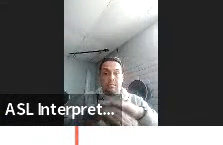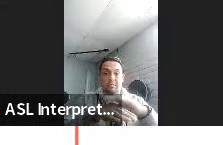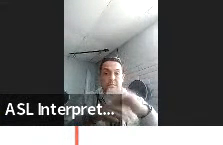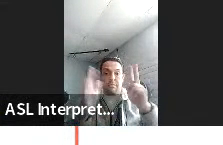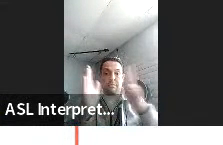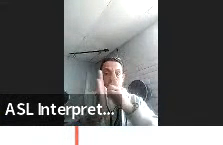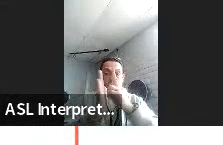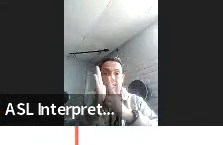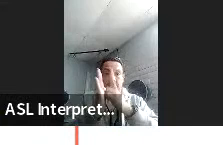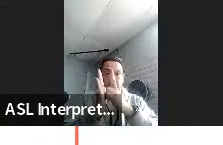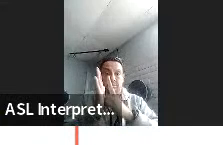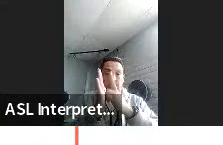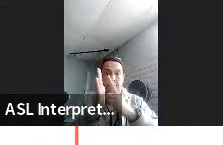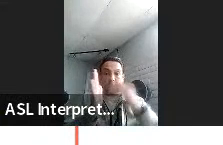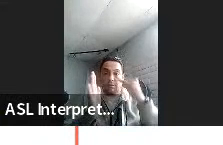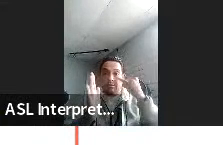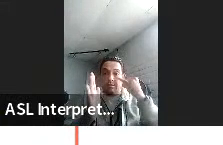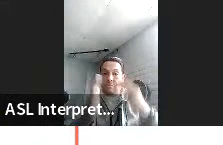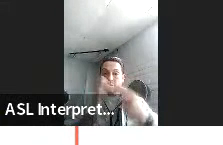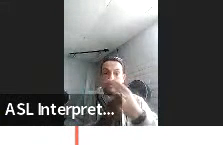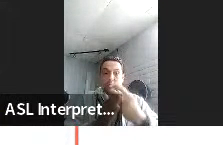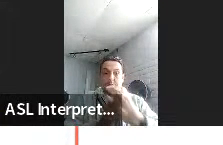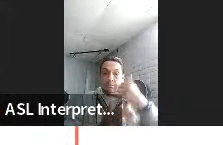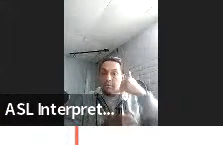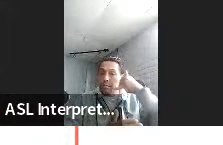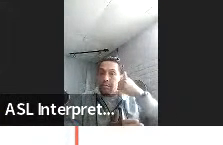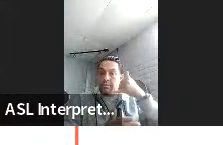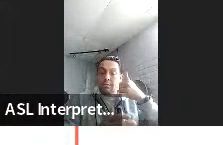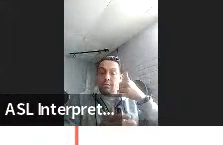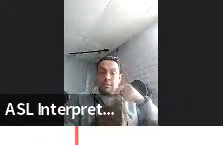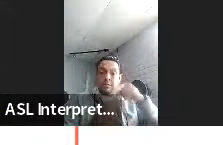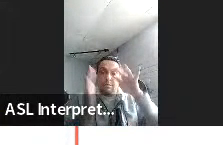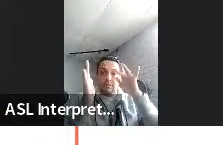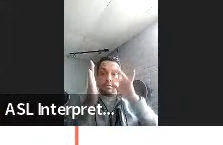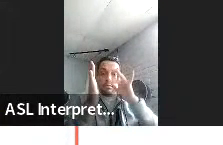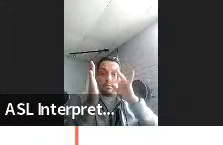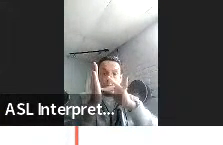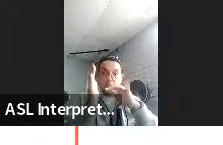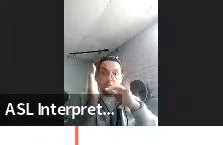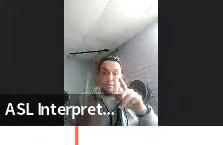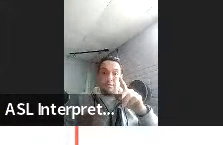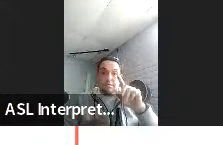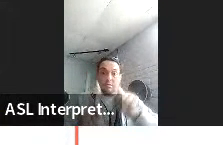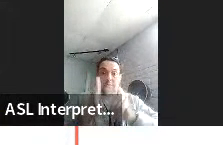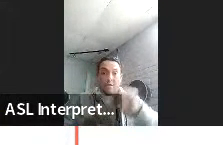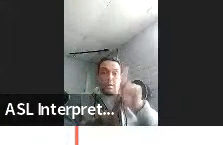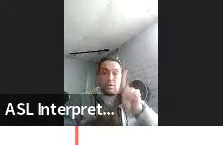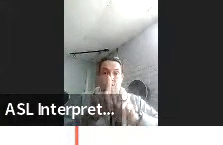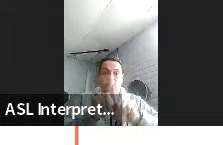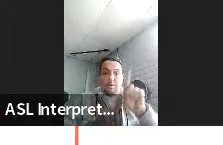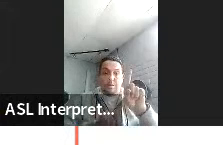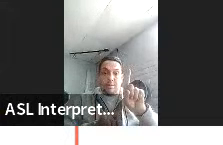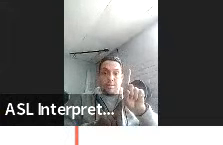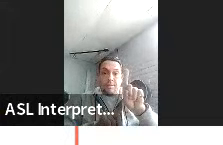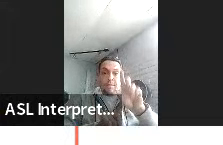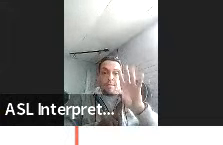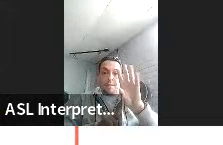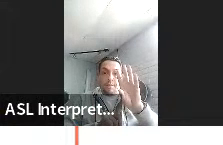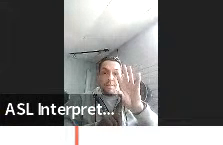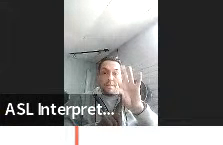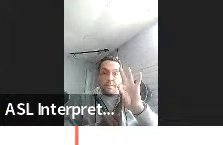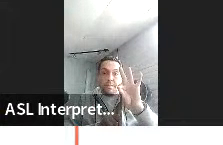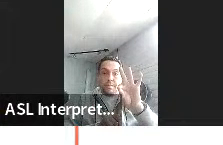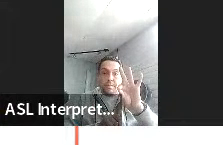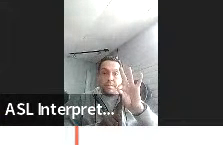phone, in pressing *9 would be the way you would raise your hand, and the staff will identify